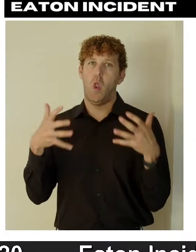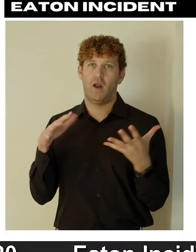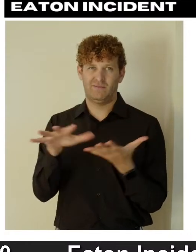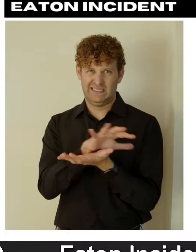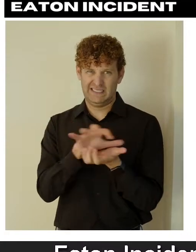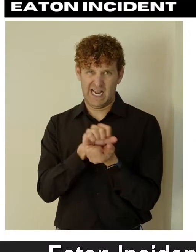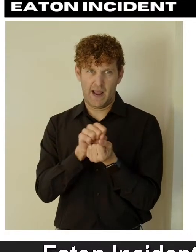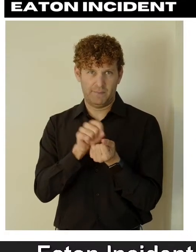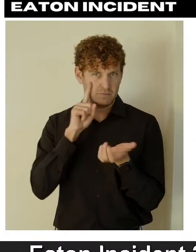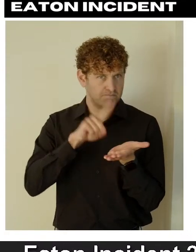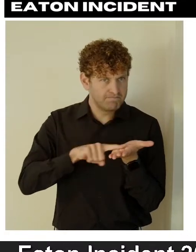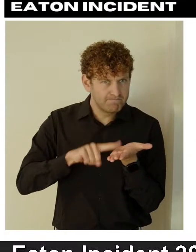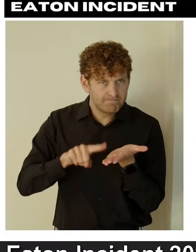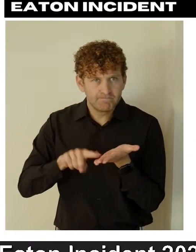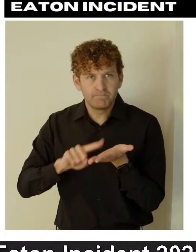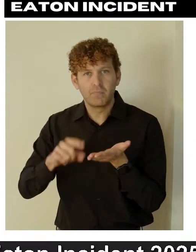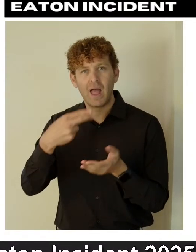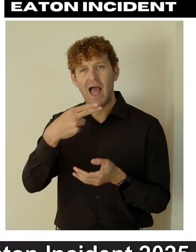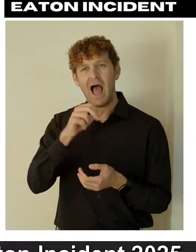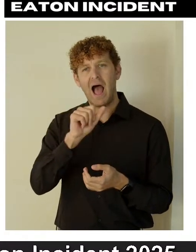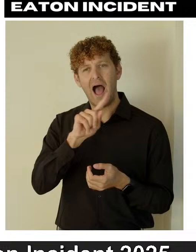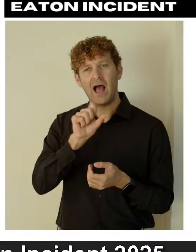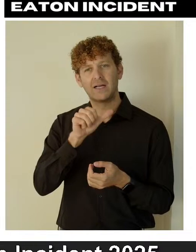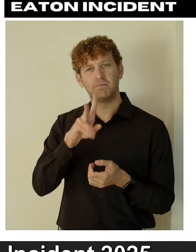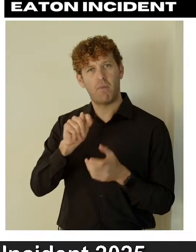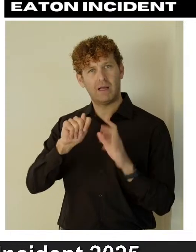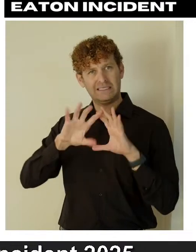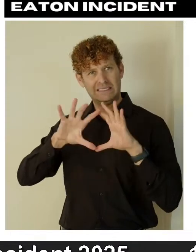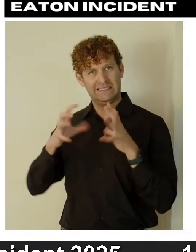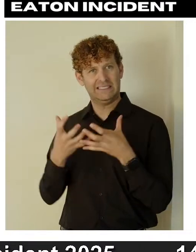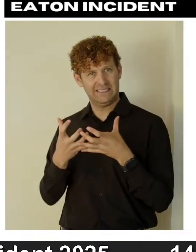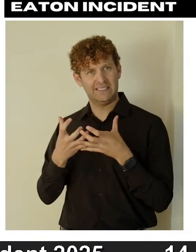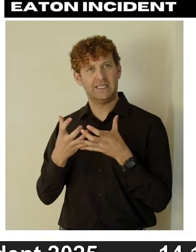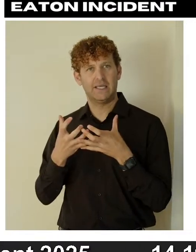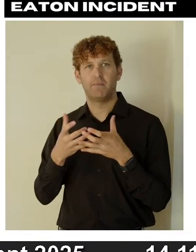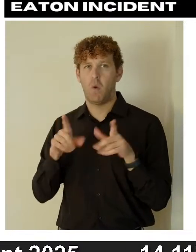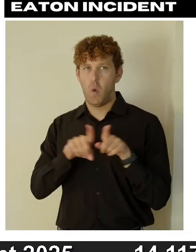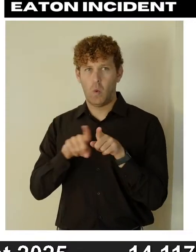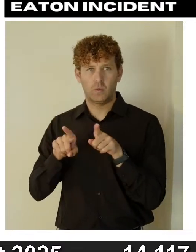hazmat team that's out mitigating any hazardous materials within the fire perimeter.